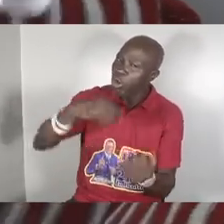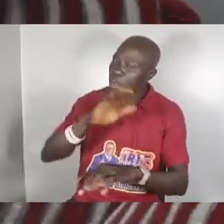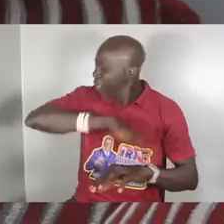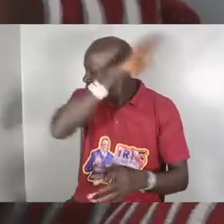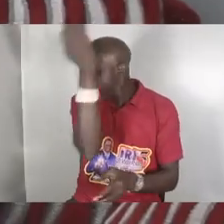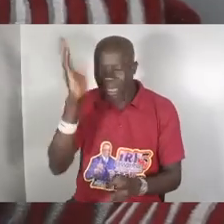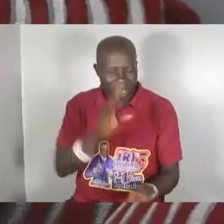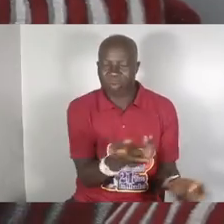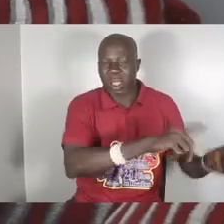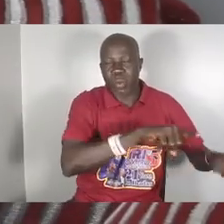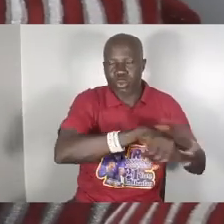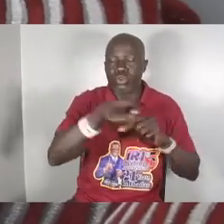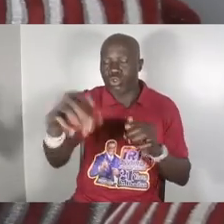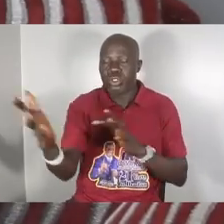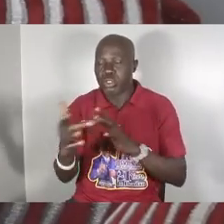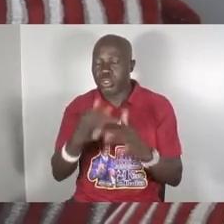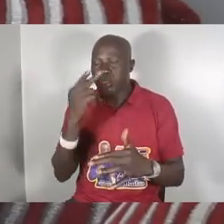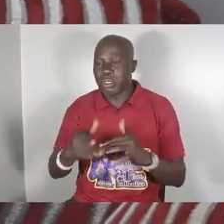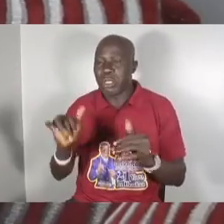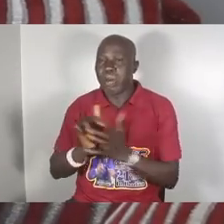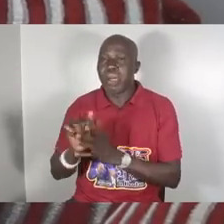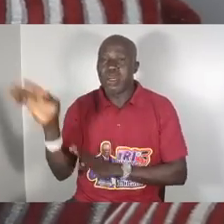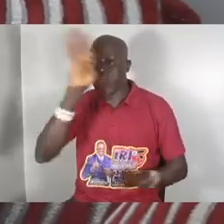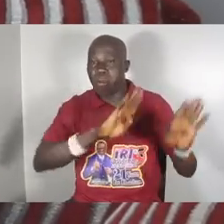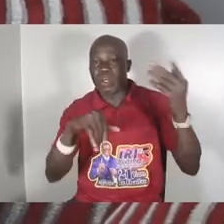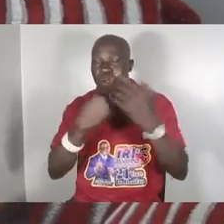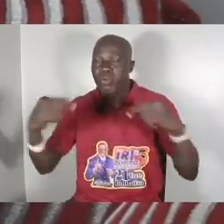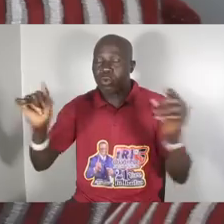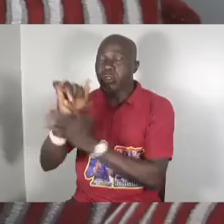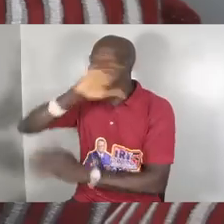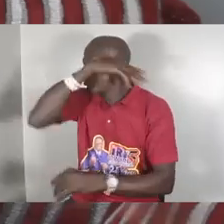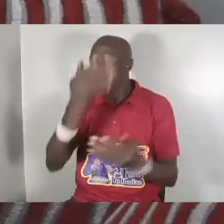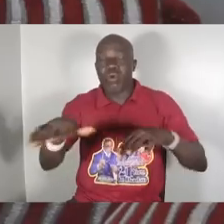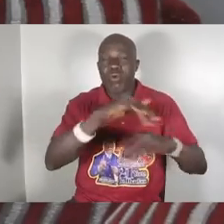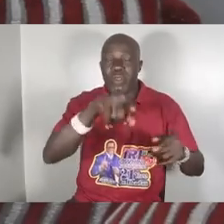on this cell. So, Lord, amen. God put to you in Jesus. Oh, why you amen. Master of heaven,